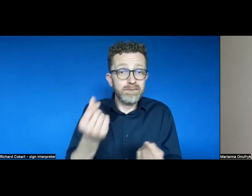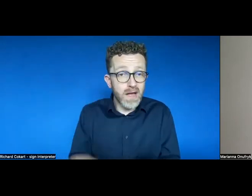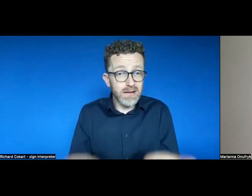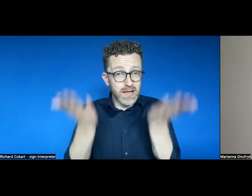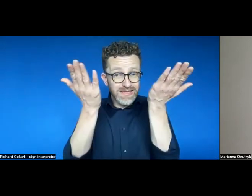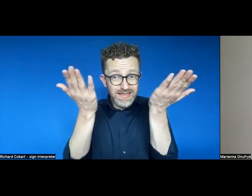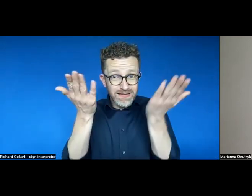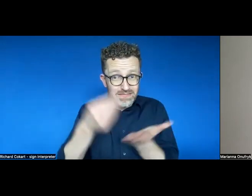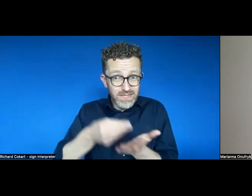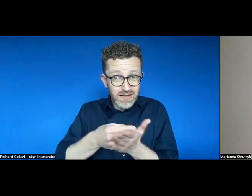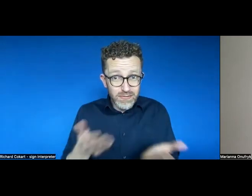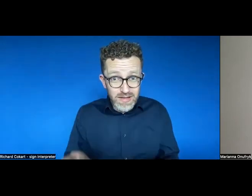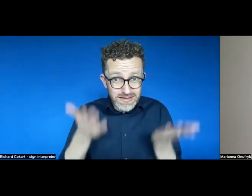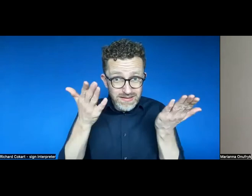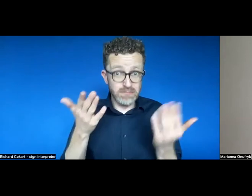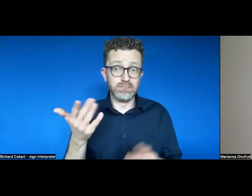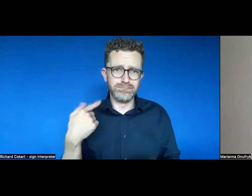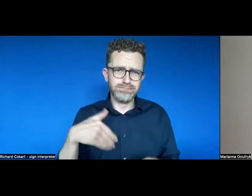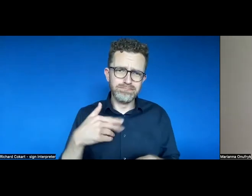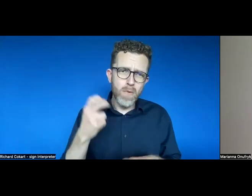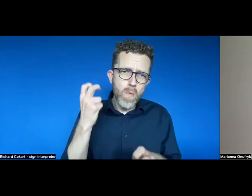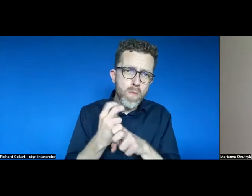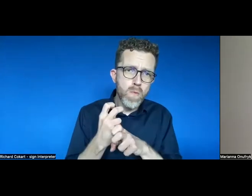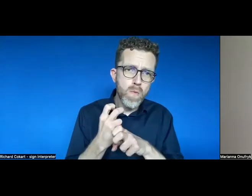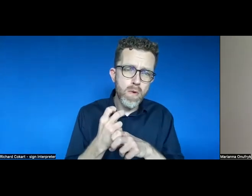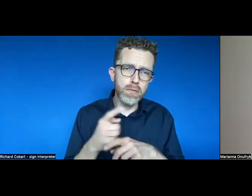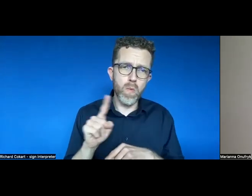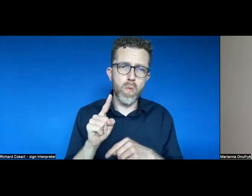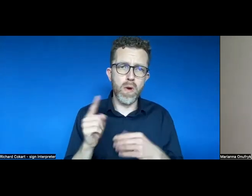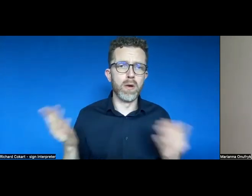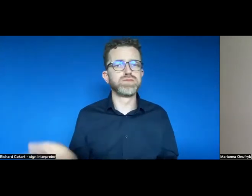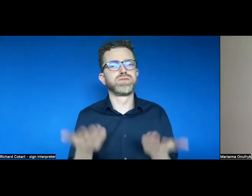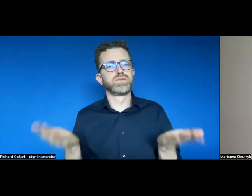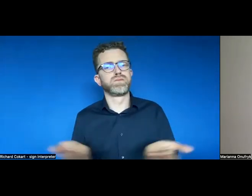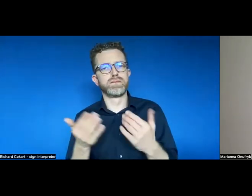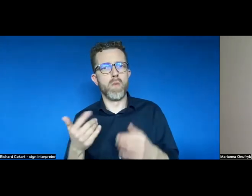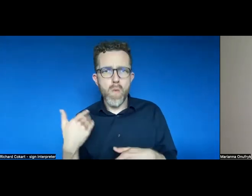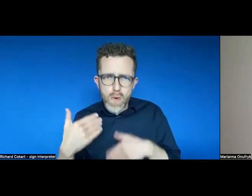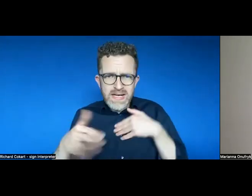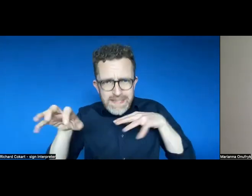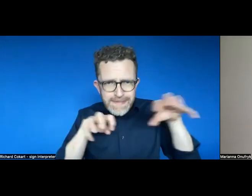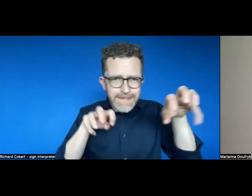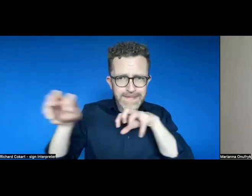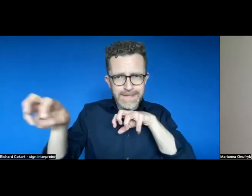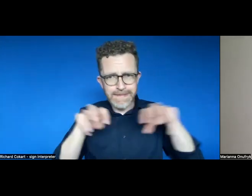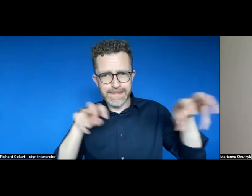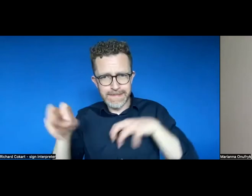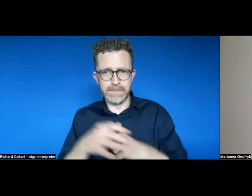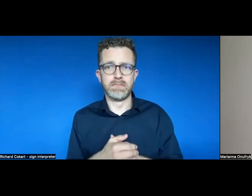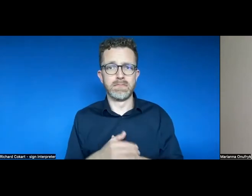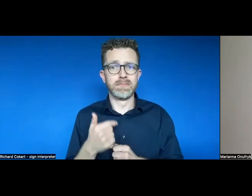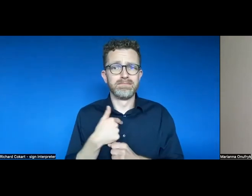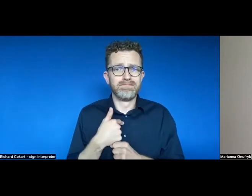the war, and because we hope that it will end soon, it would